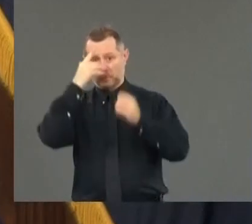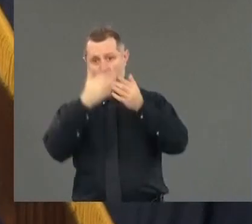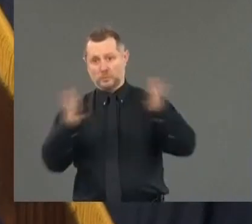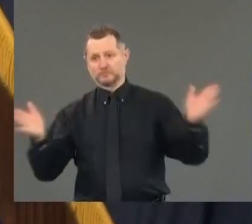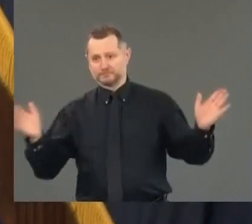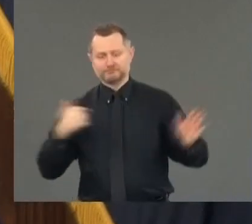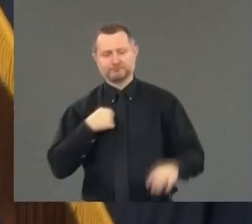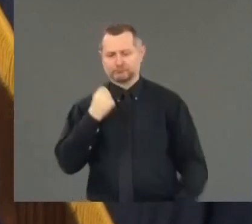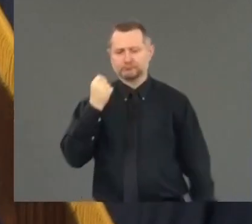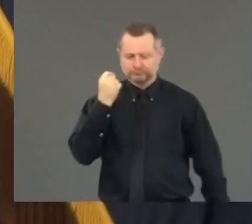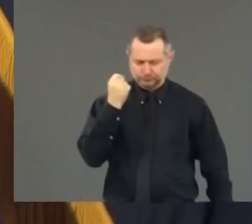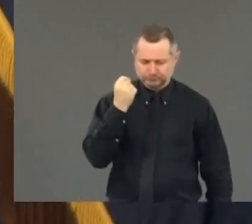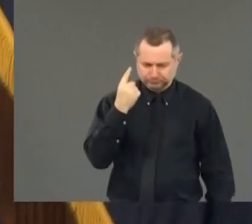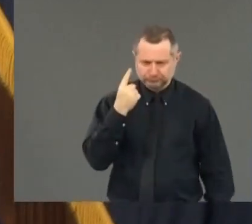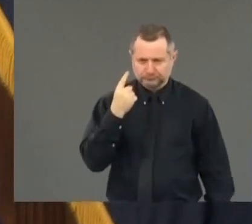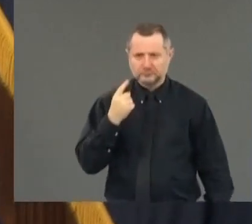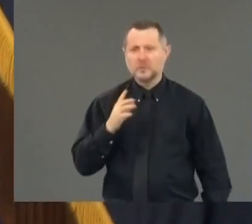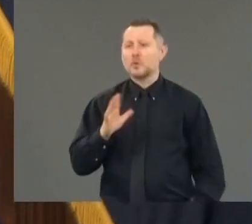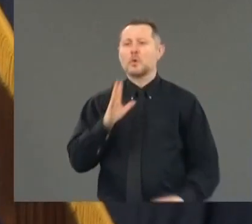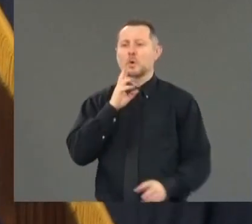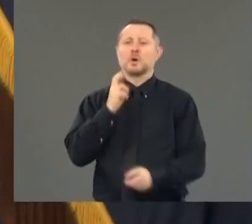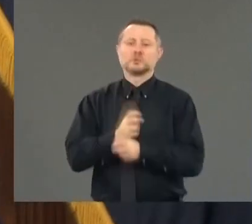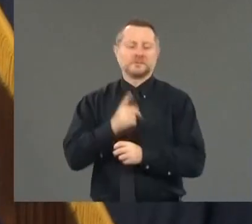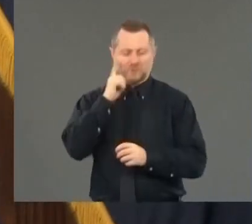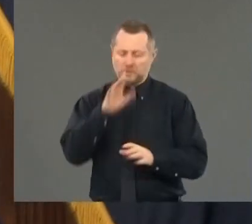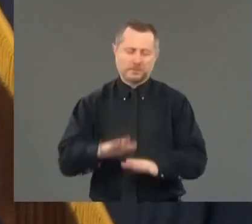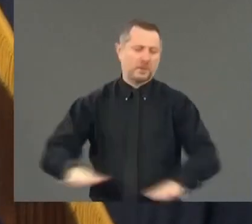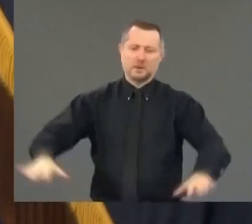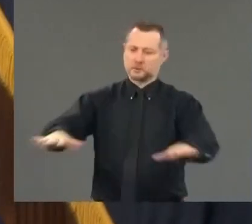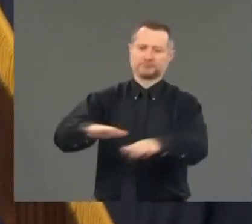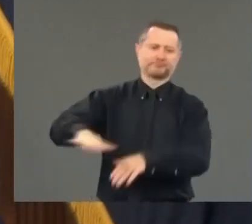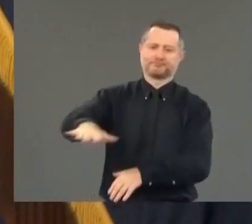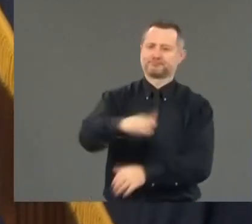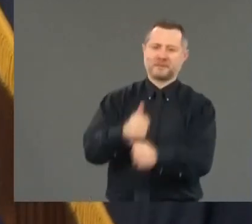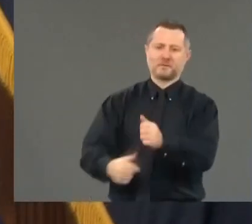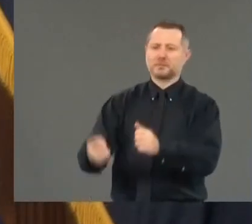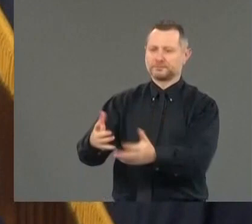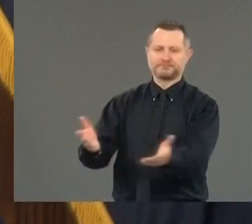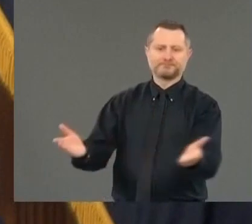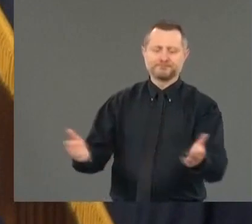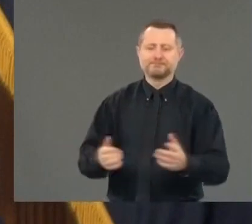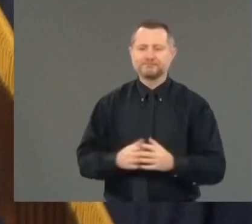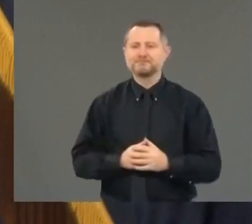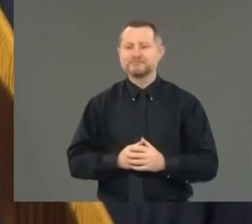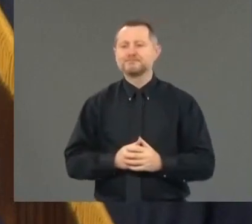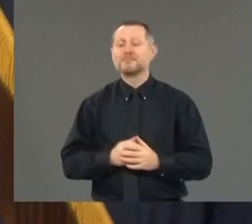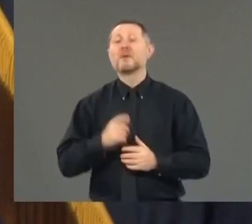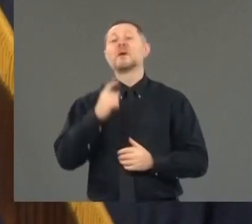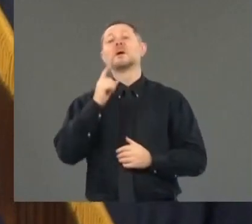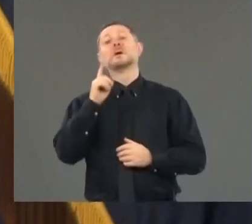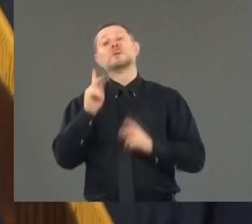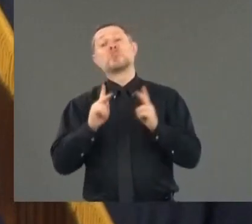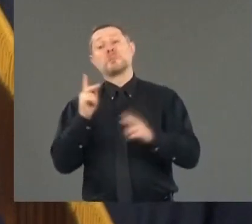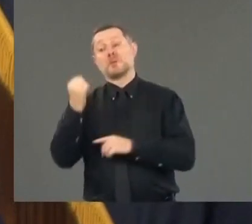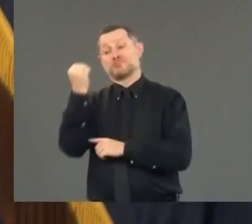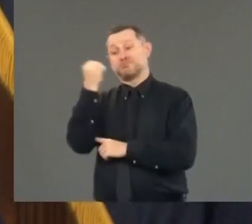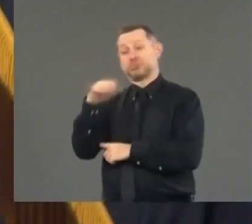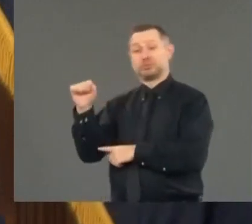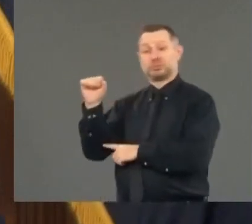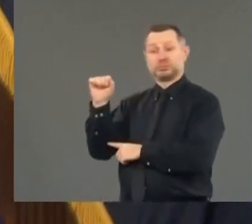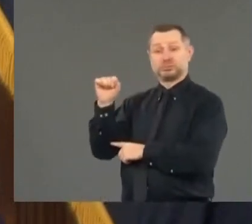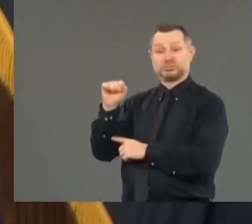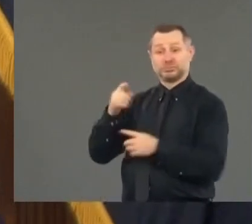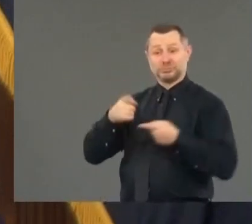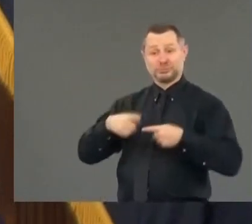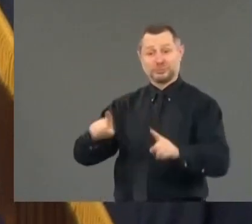tough circumstance for everyone. And look, it's not a coincidence that the unrest happens in the middle of the